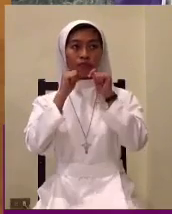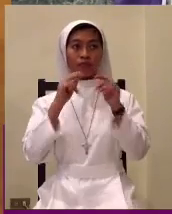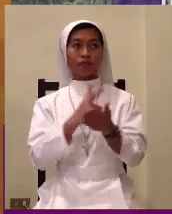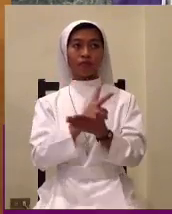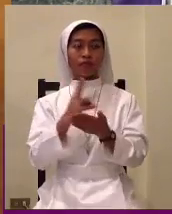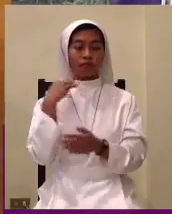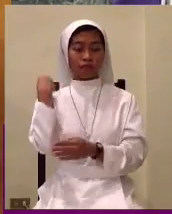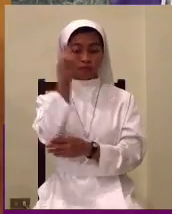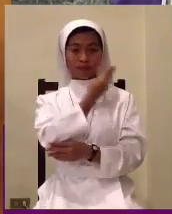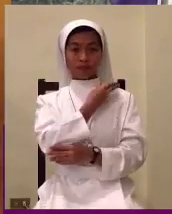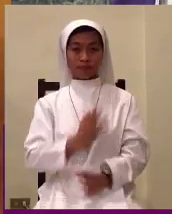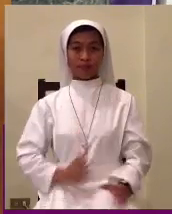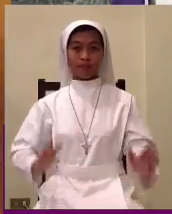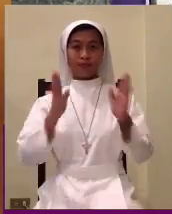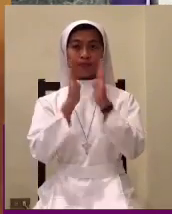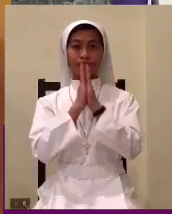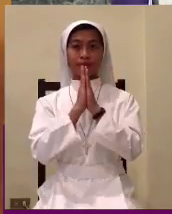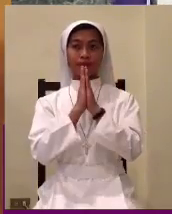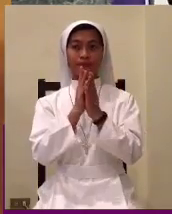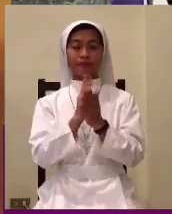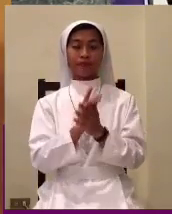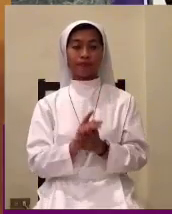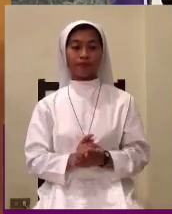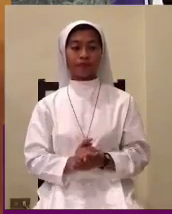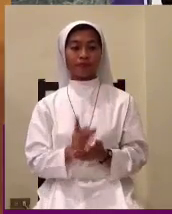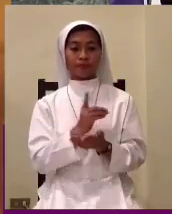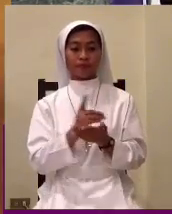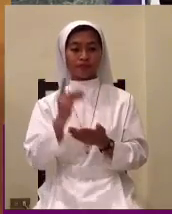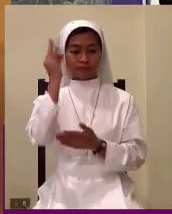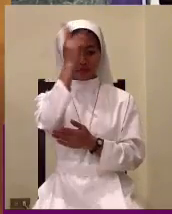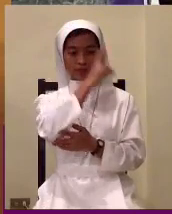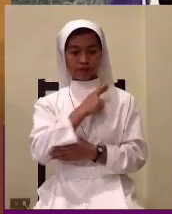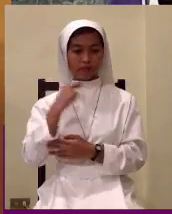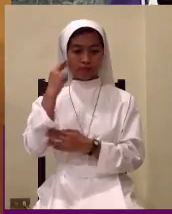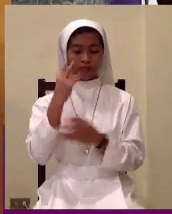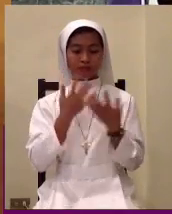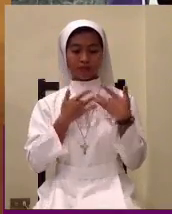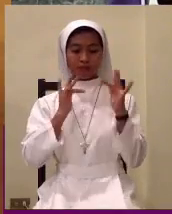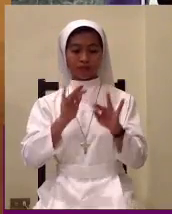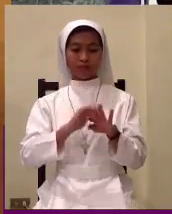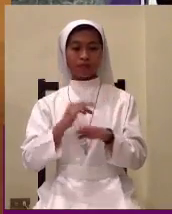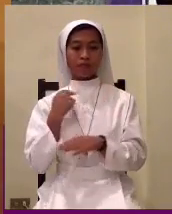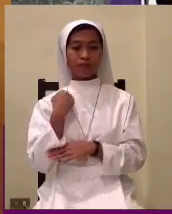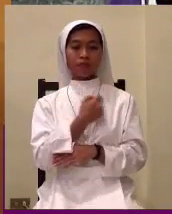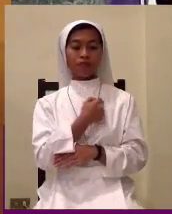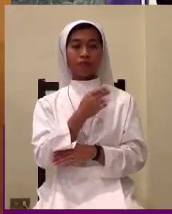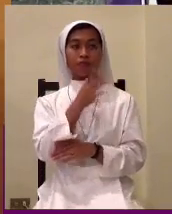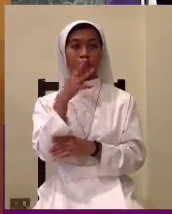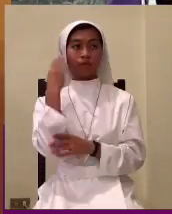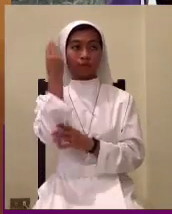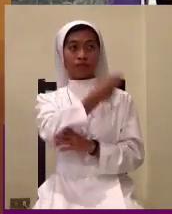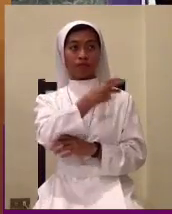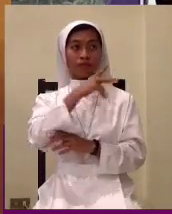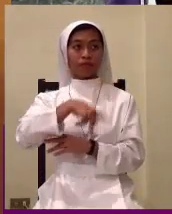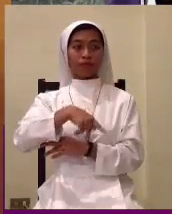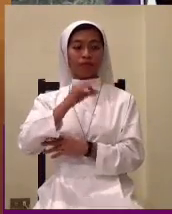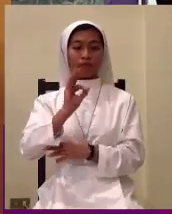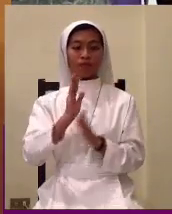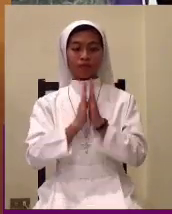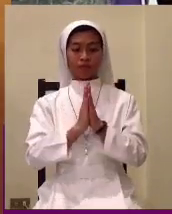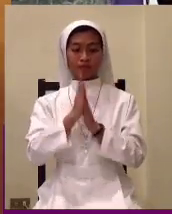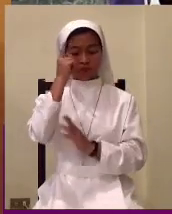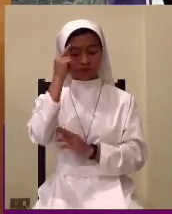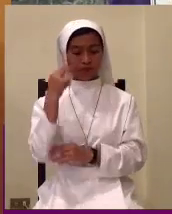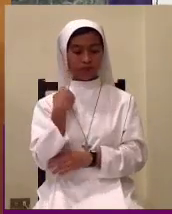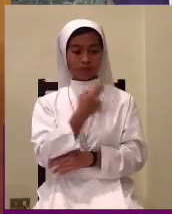Mary. Amen. Divino Rostro, have mercy on us. Our Lady of Peña Francia, pray for us.